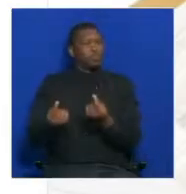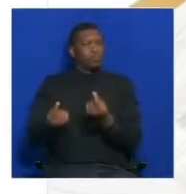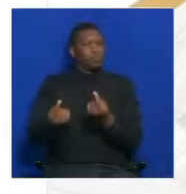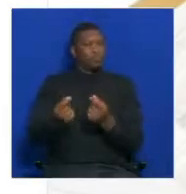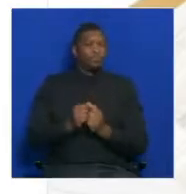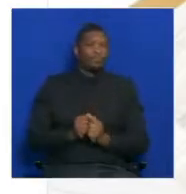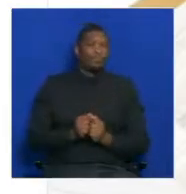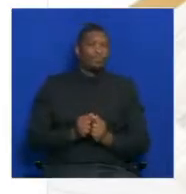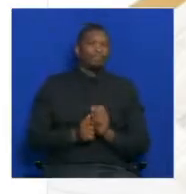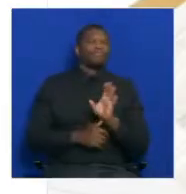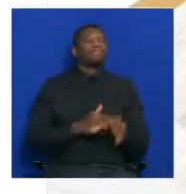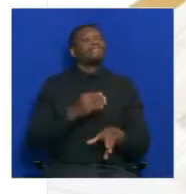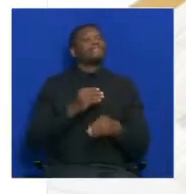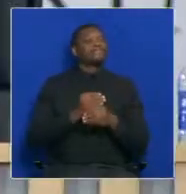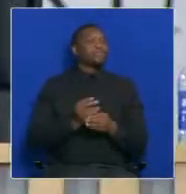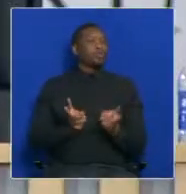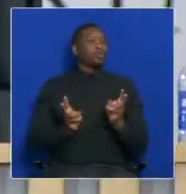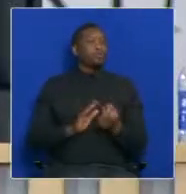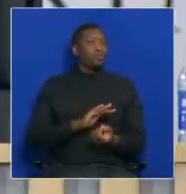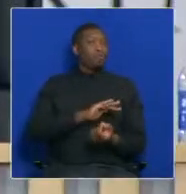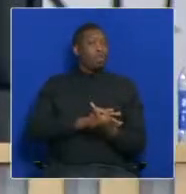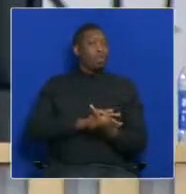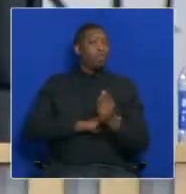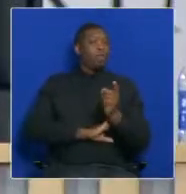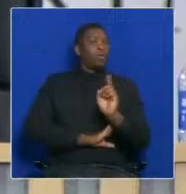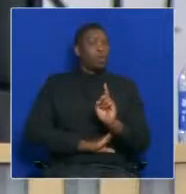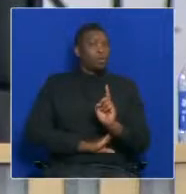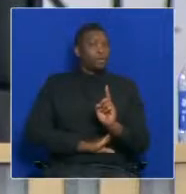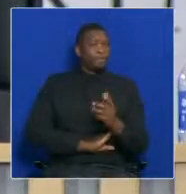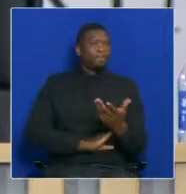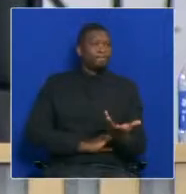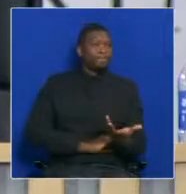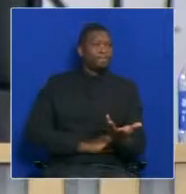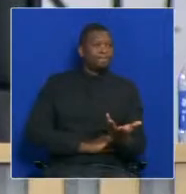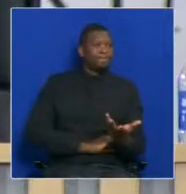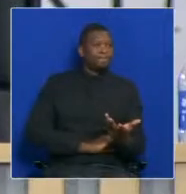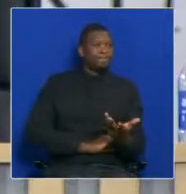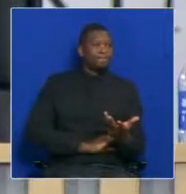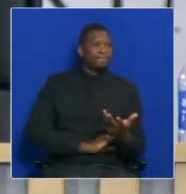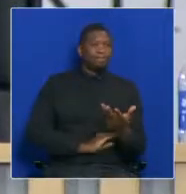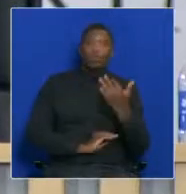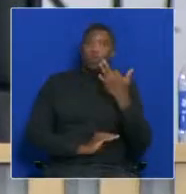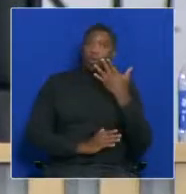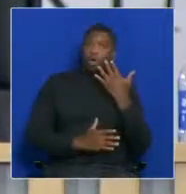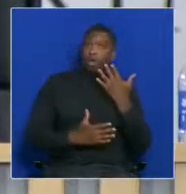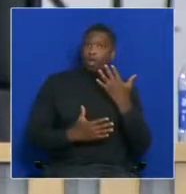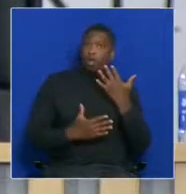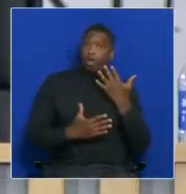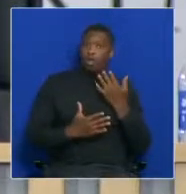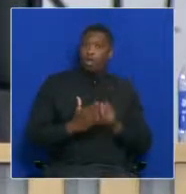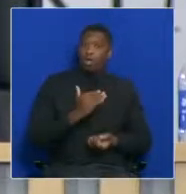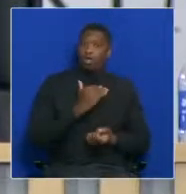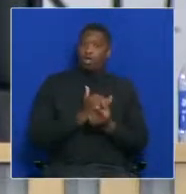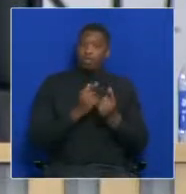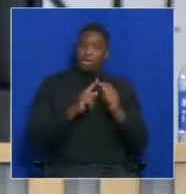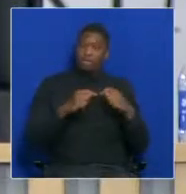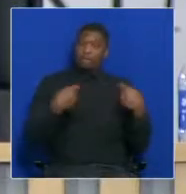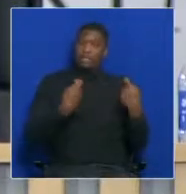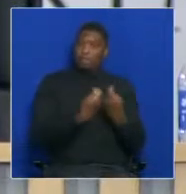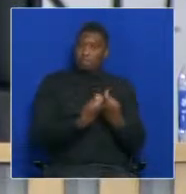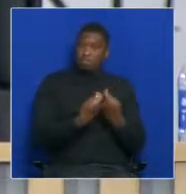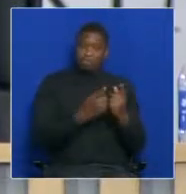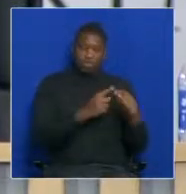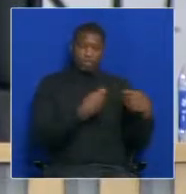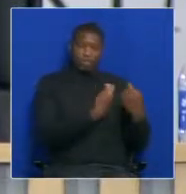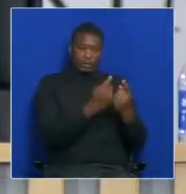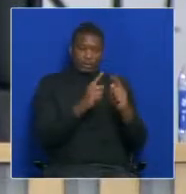would normally happen also is that when the teams are satisfied